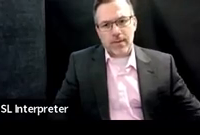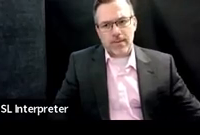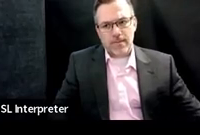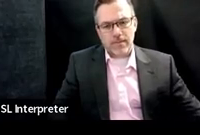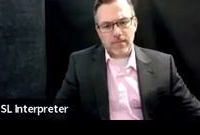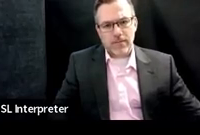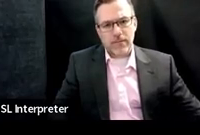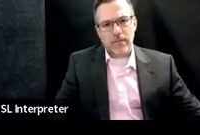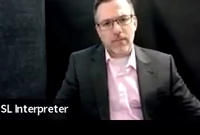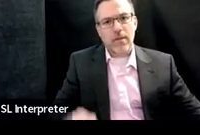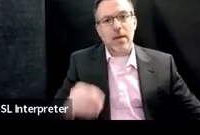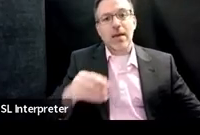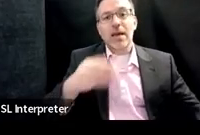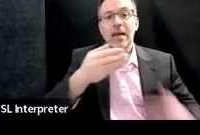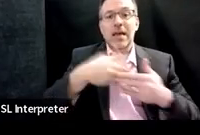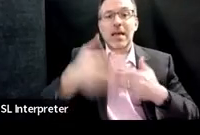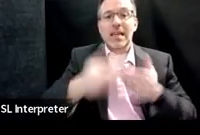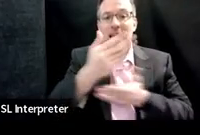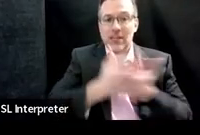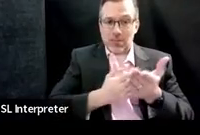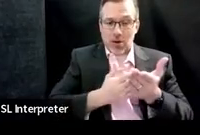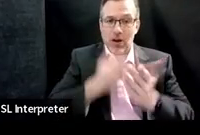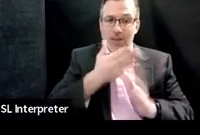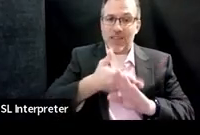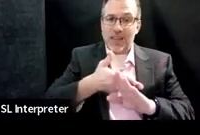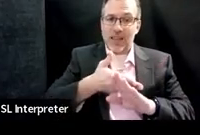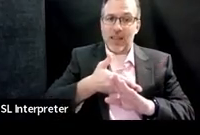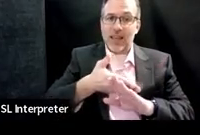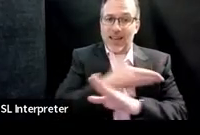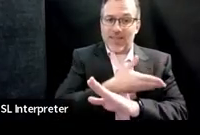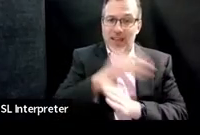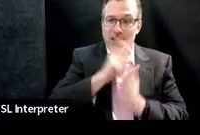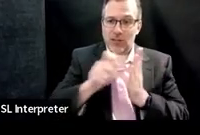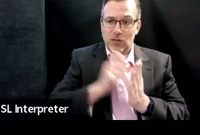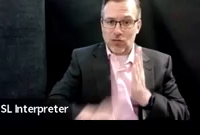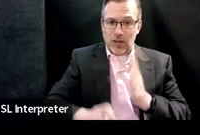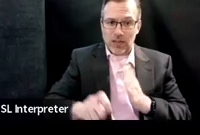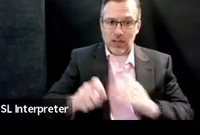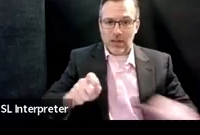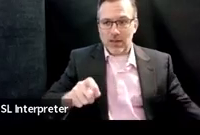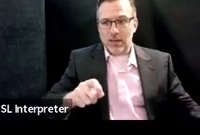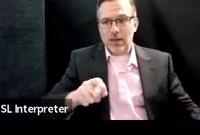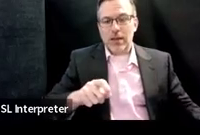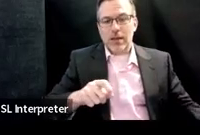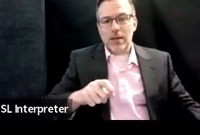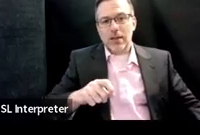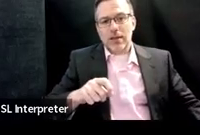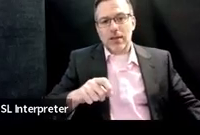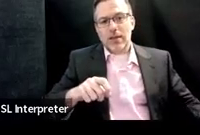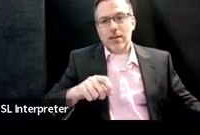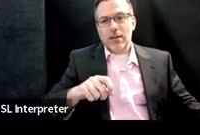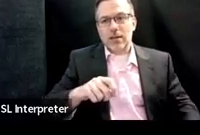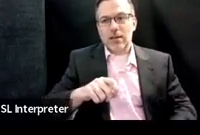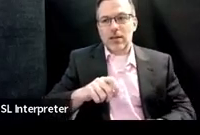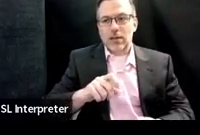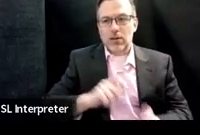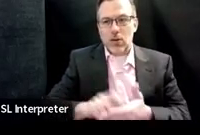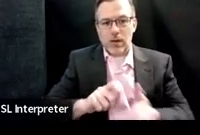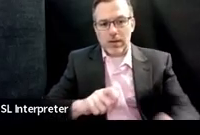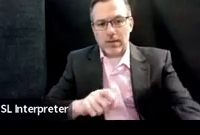All right, the next part of the advanced written notice is where you would list the participants that were invited to the IEP team